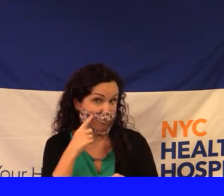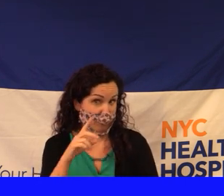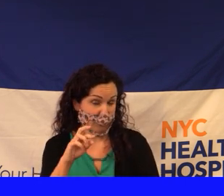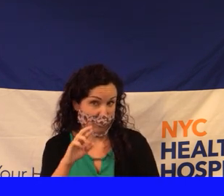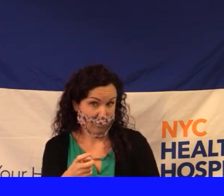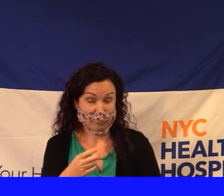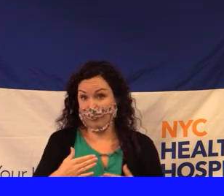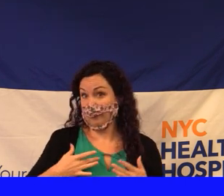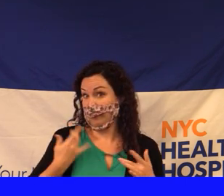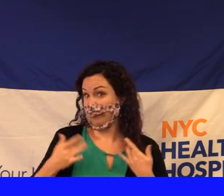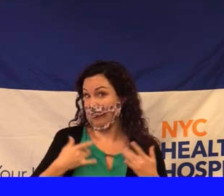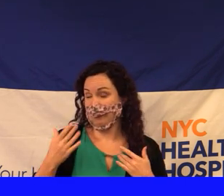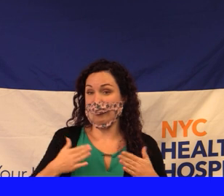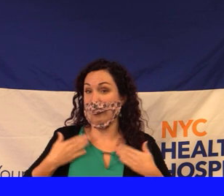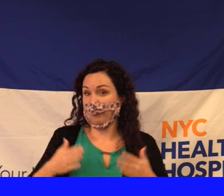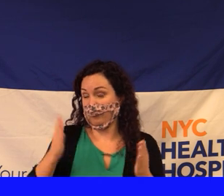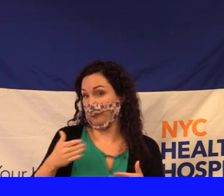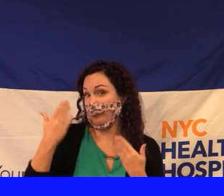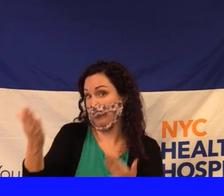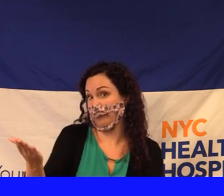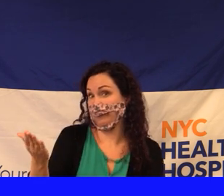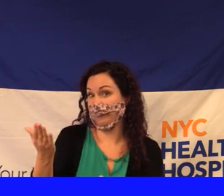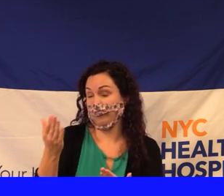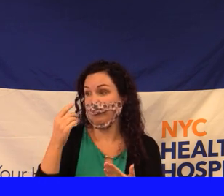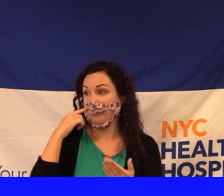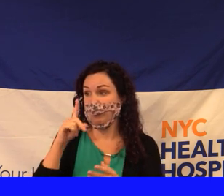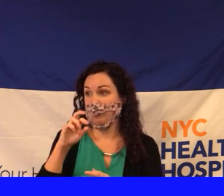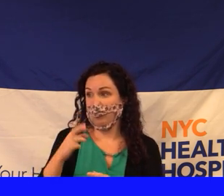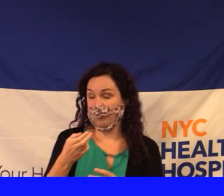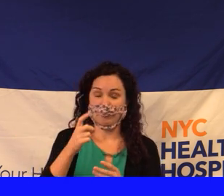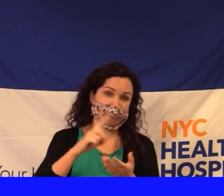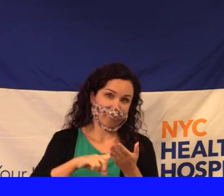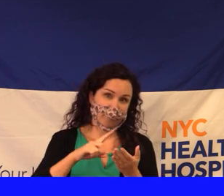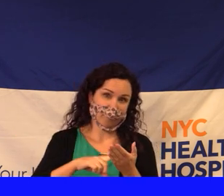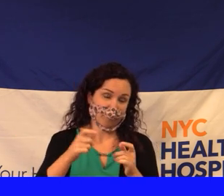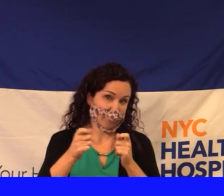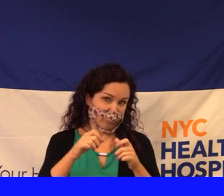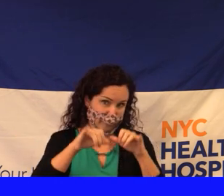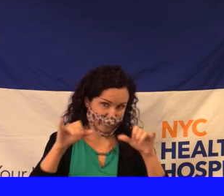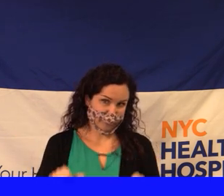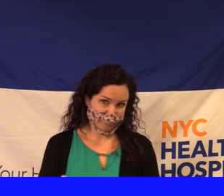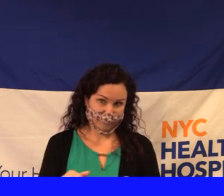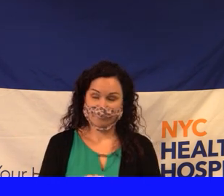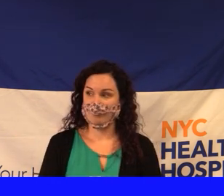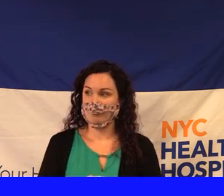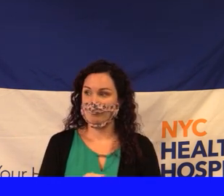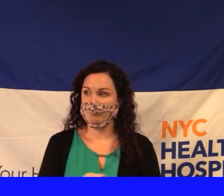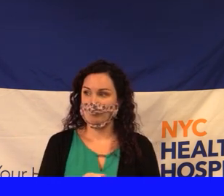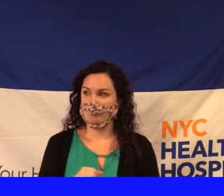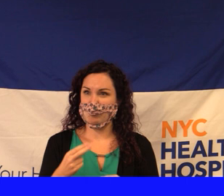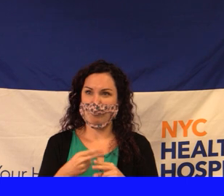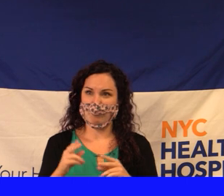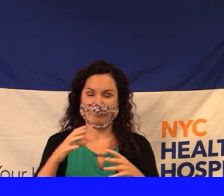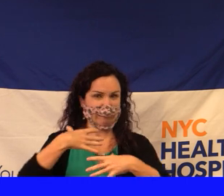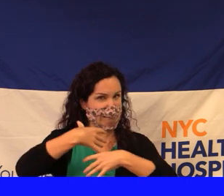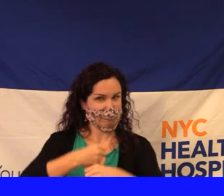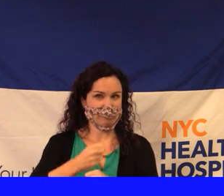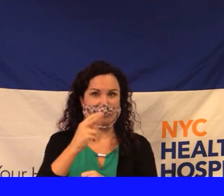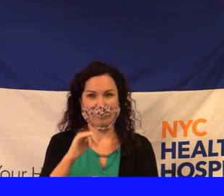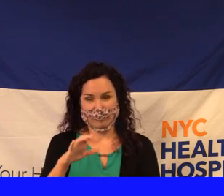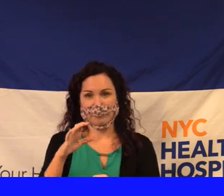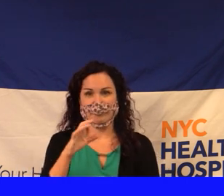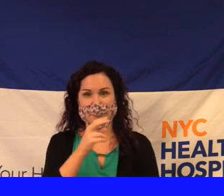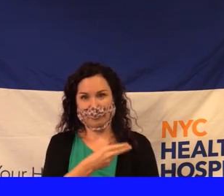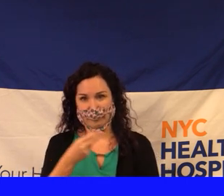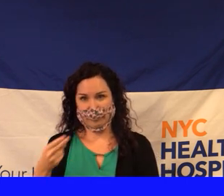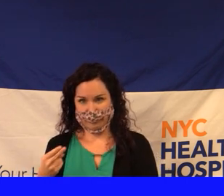and happy to present to you a proposal for the pharmacy inventory management system. Just to give a brief overview, New York City Health